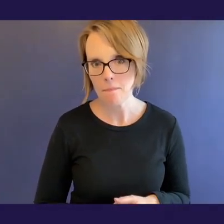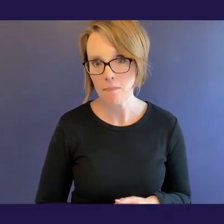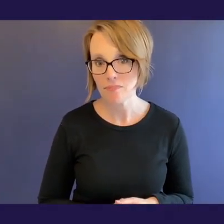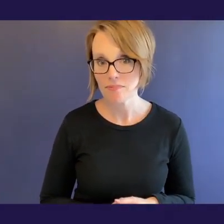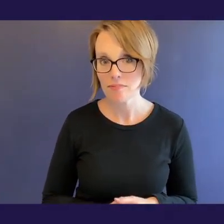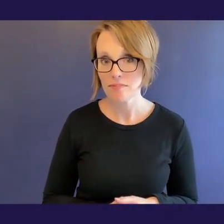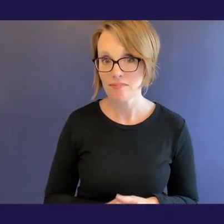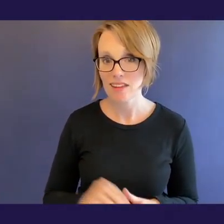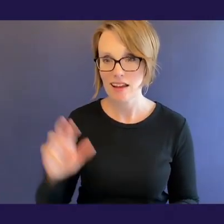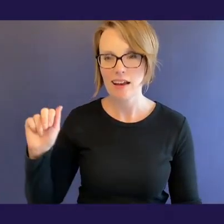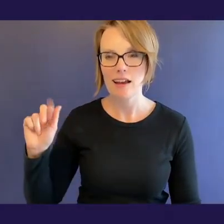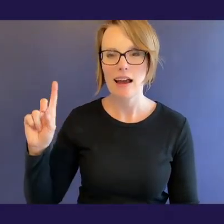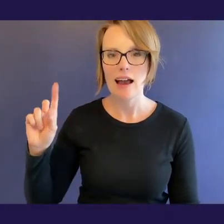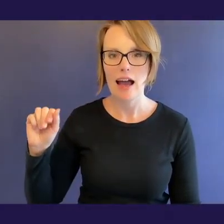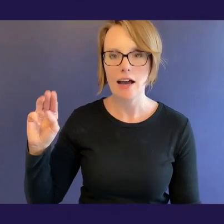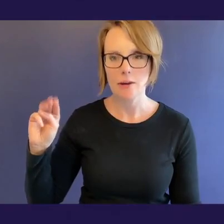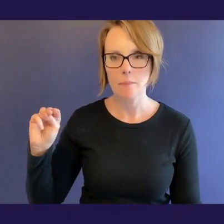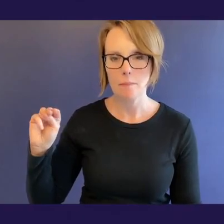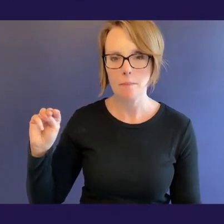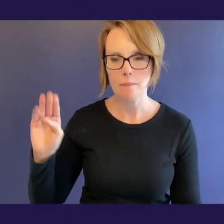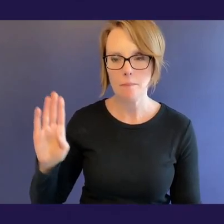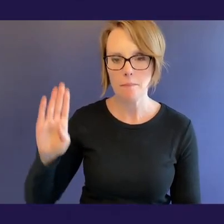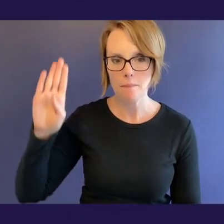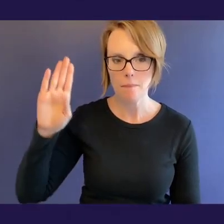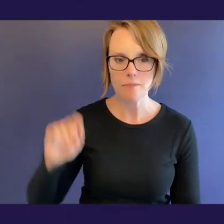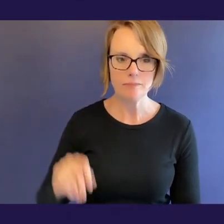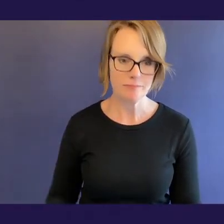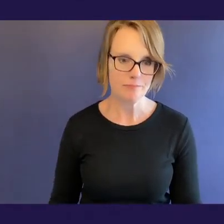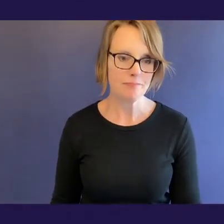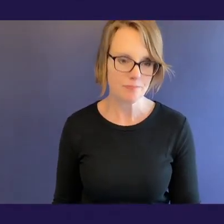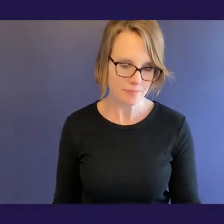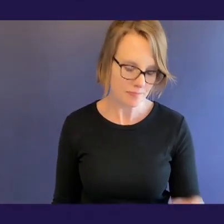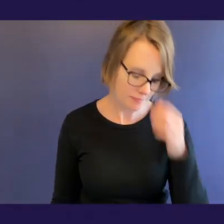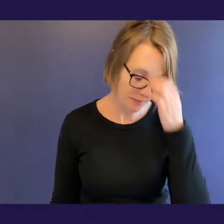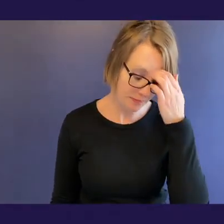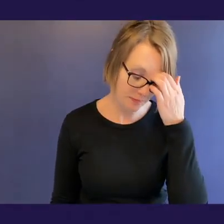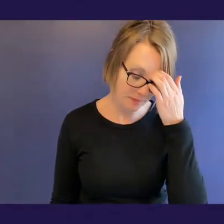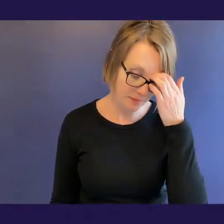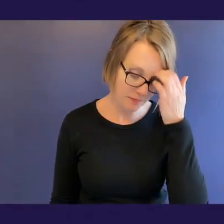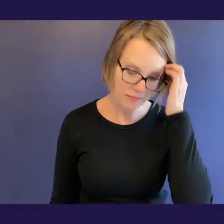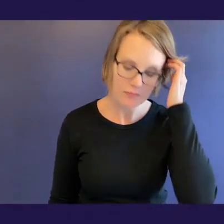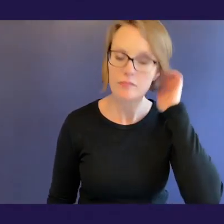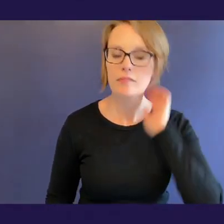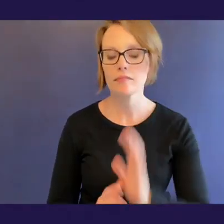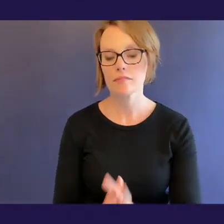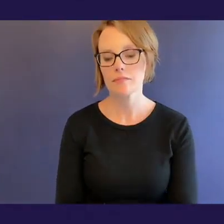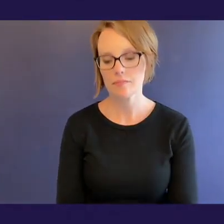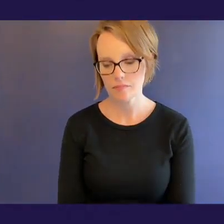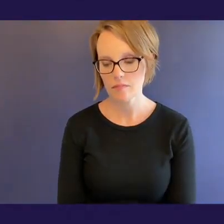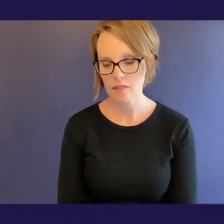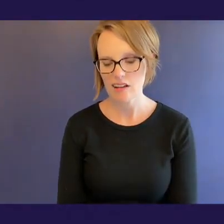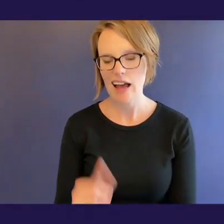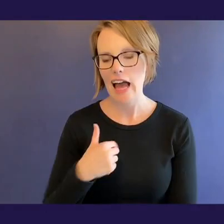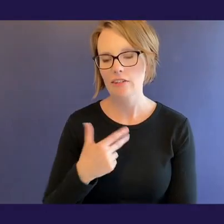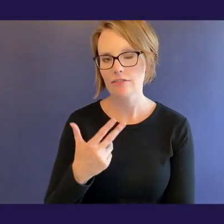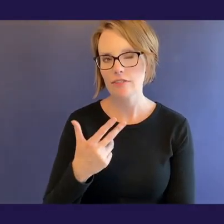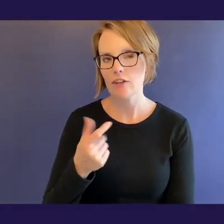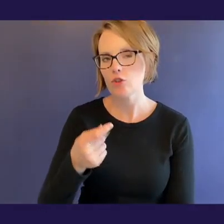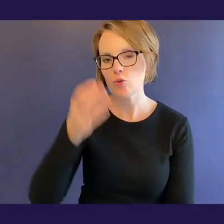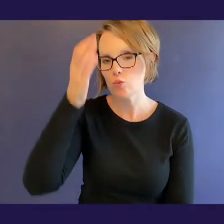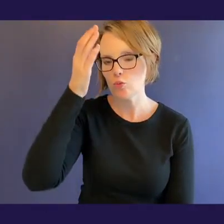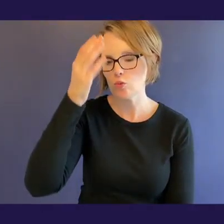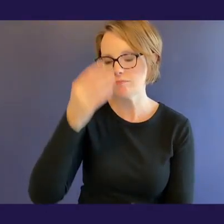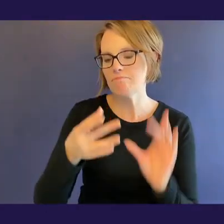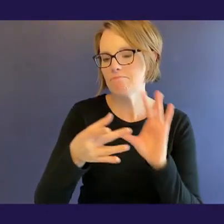I mean, I guess maybe three things. So, the people who are most trusted are doctors and nurses. I